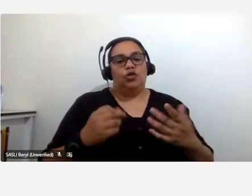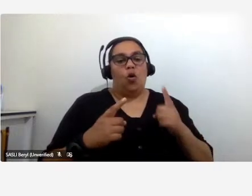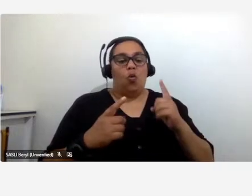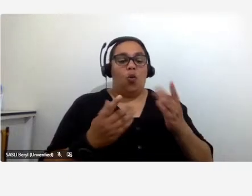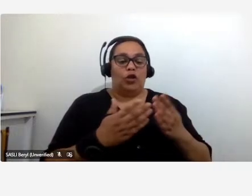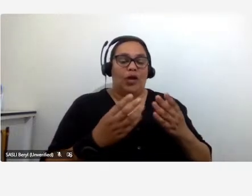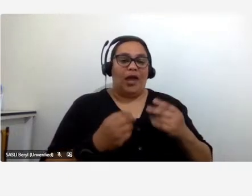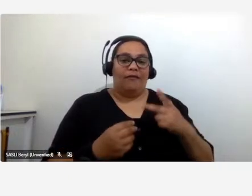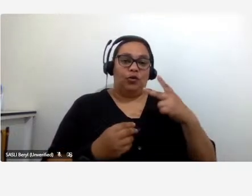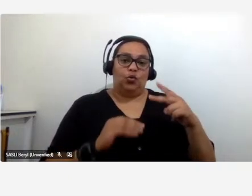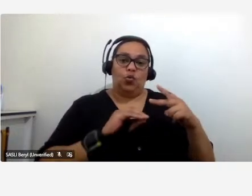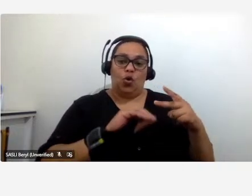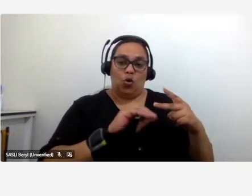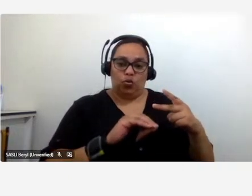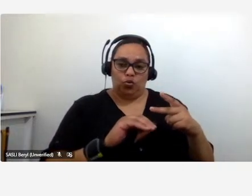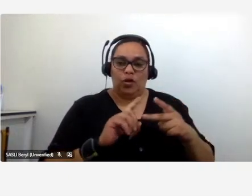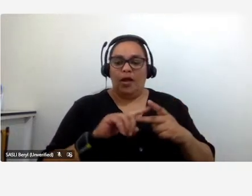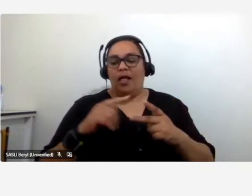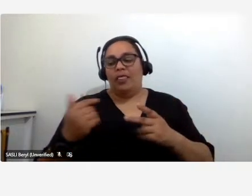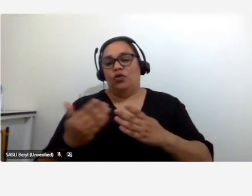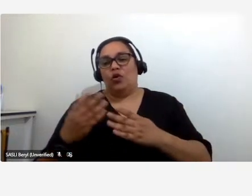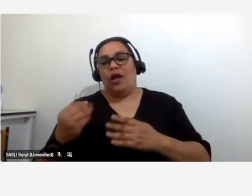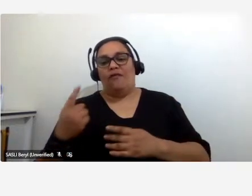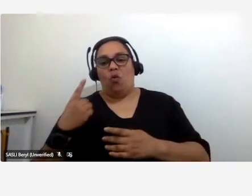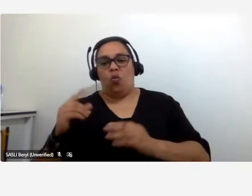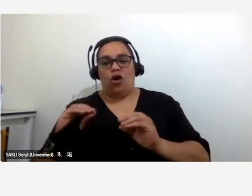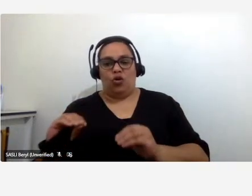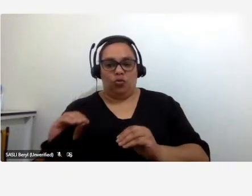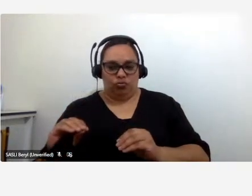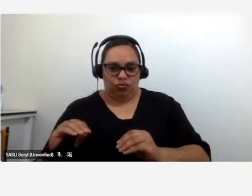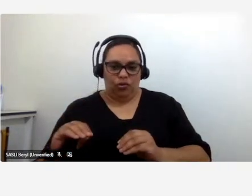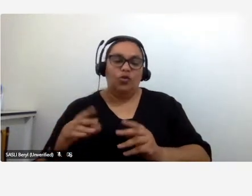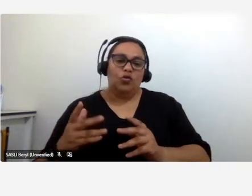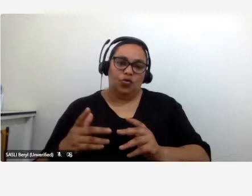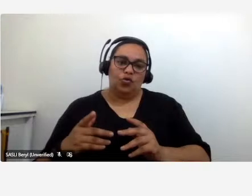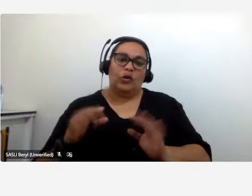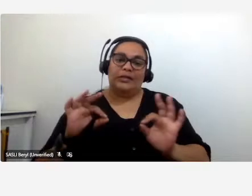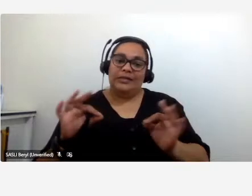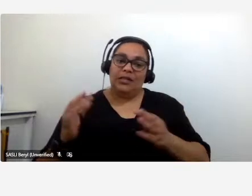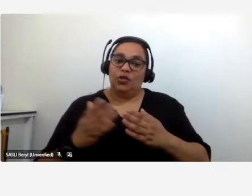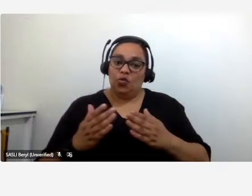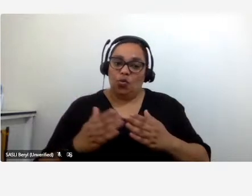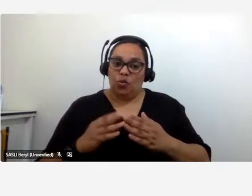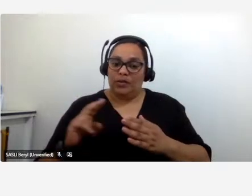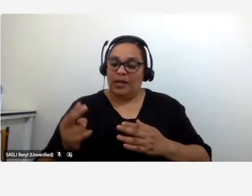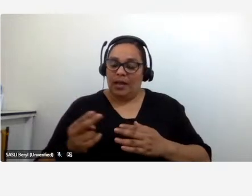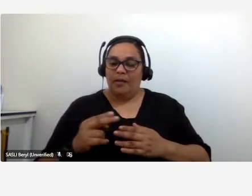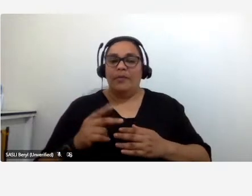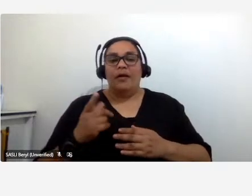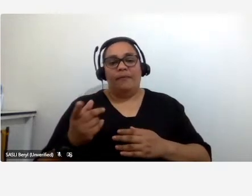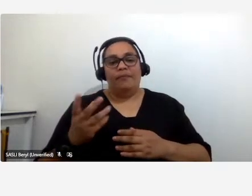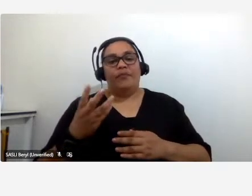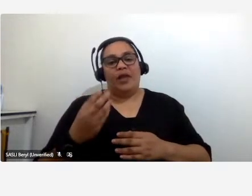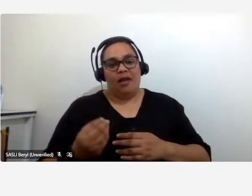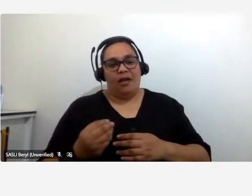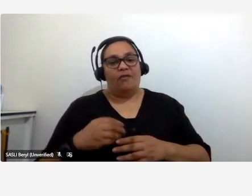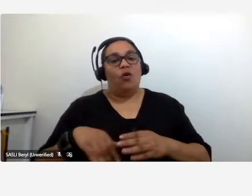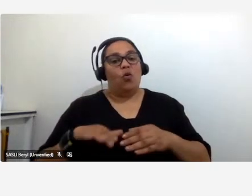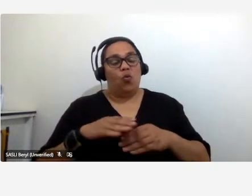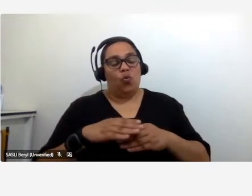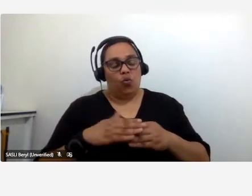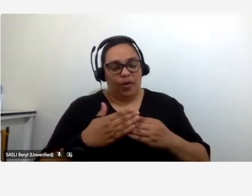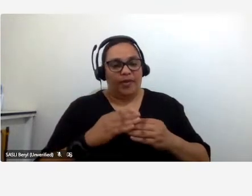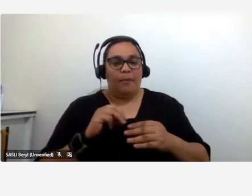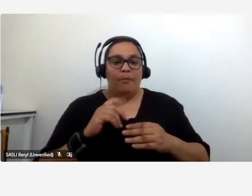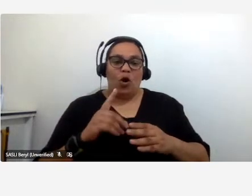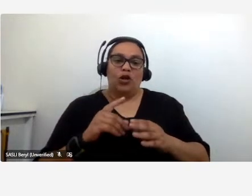school will have 2 coaches and another school will have 1 coach. So neighboring schools consolidating with the mod